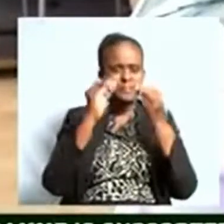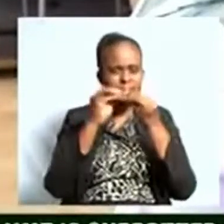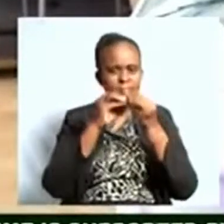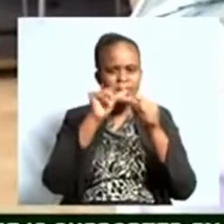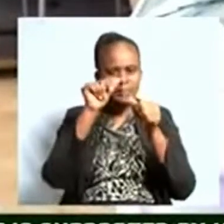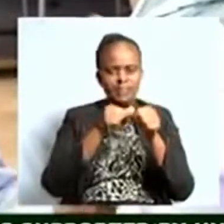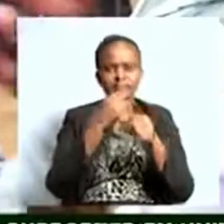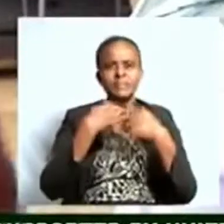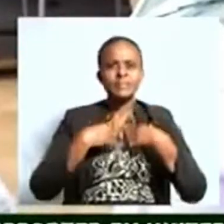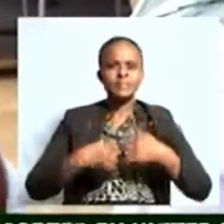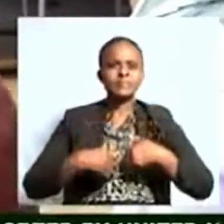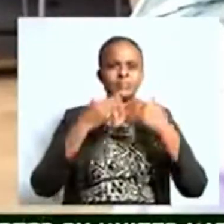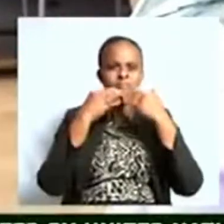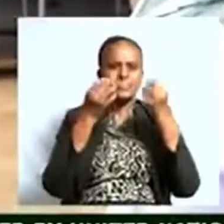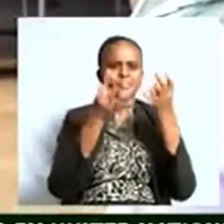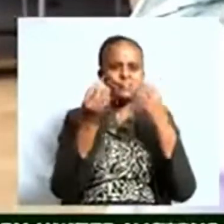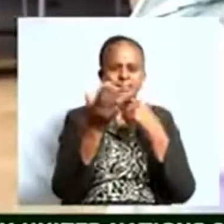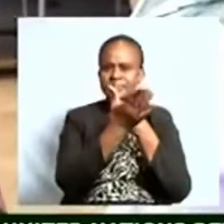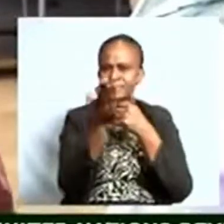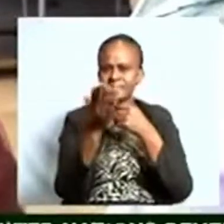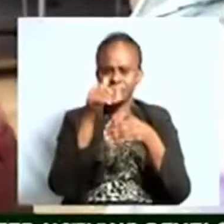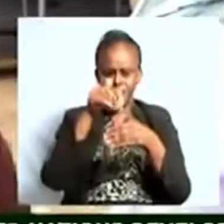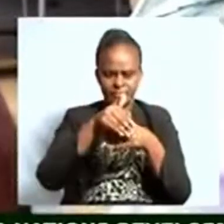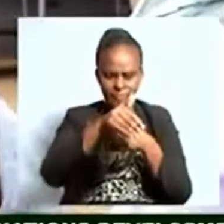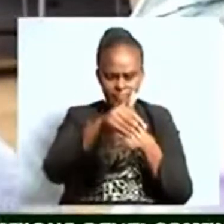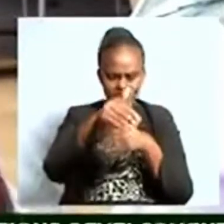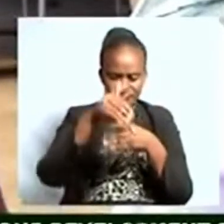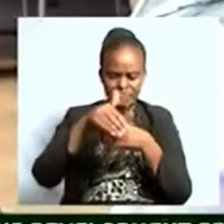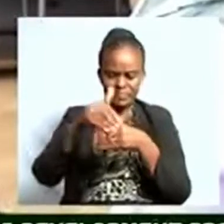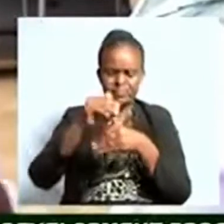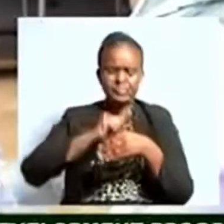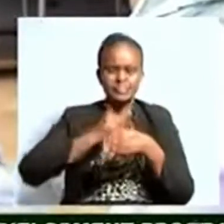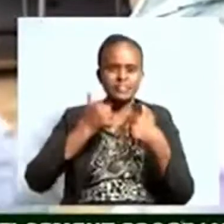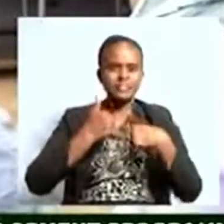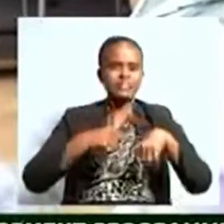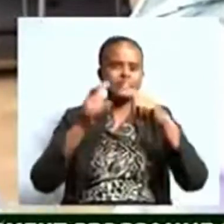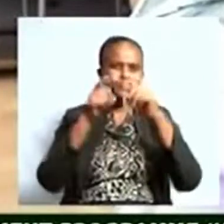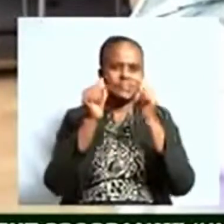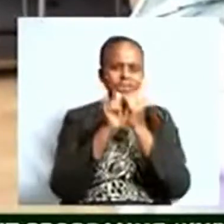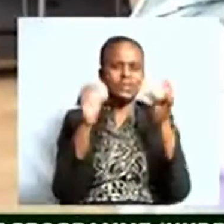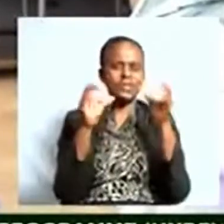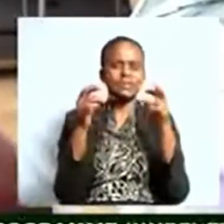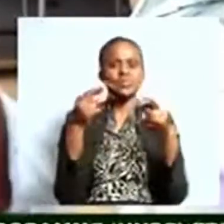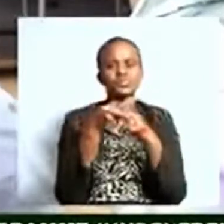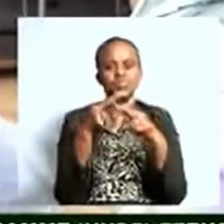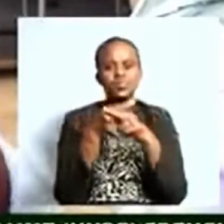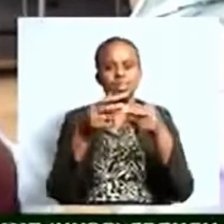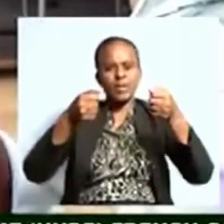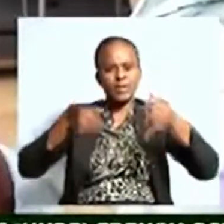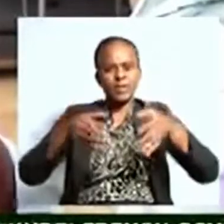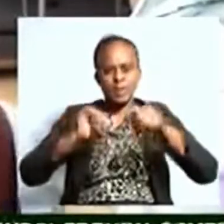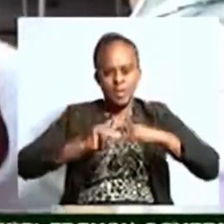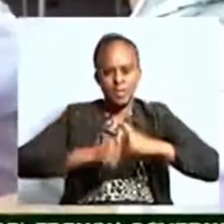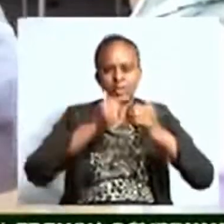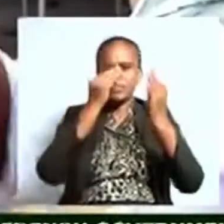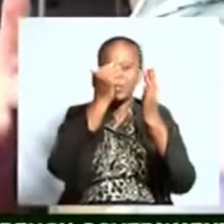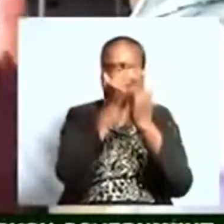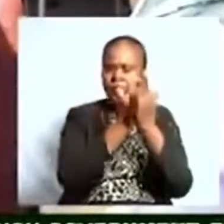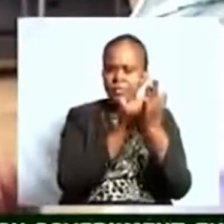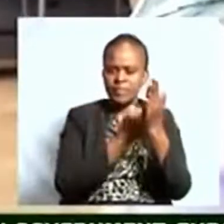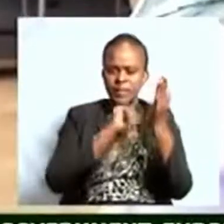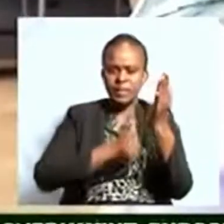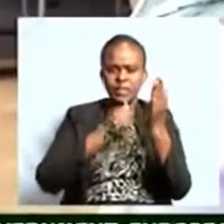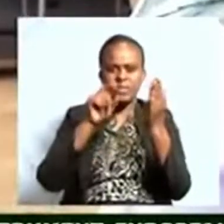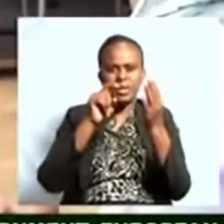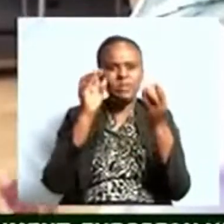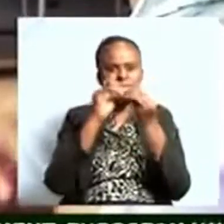appreciating the number of enrollments. So we have challenges with the classroom blocks, and we listed that we need more